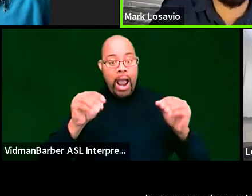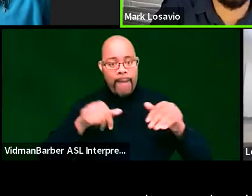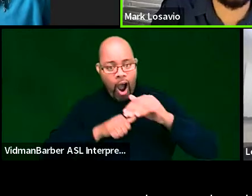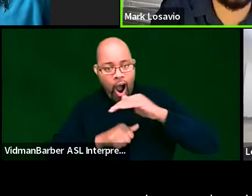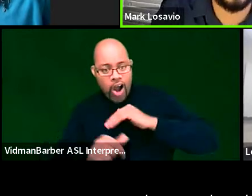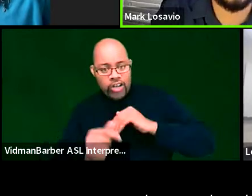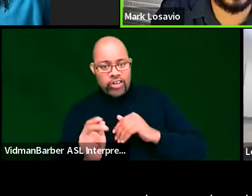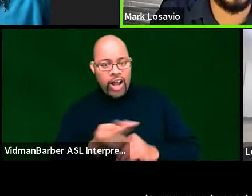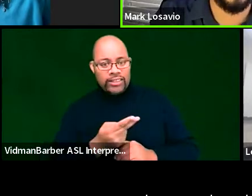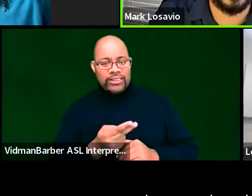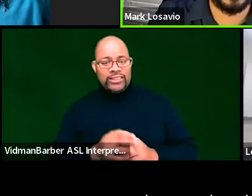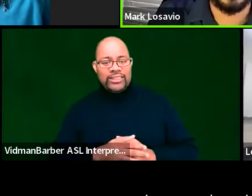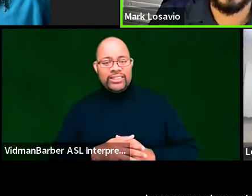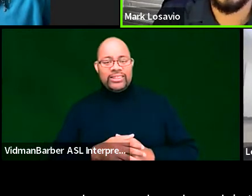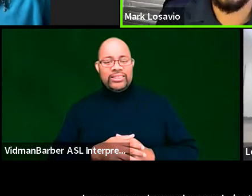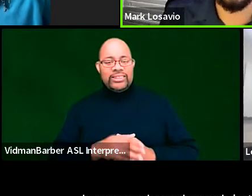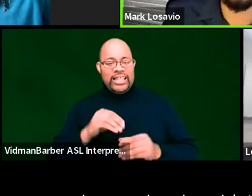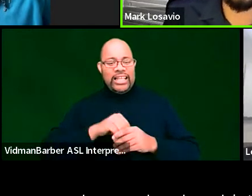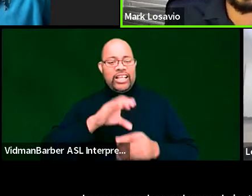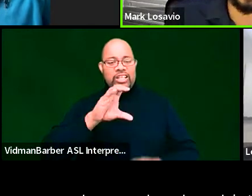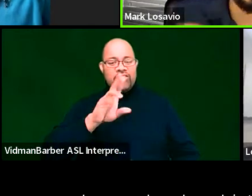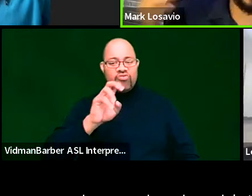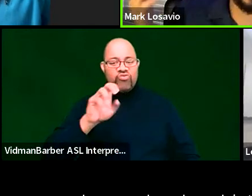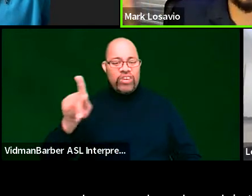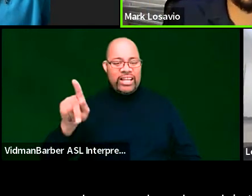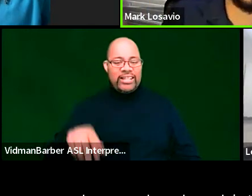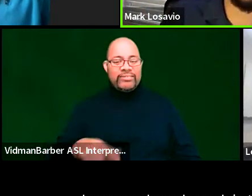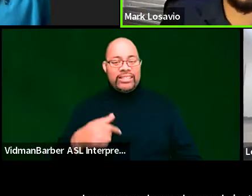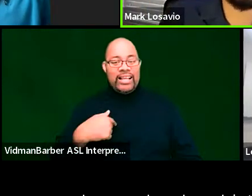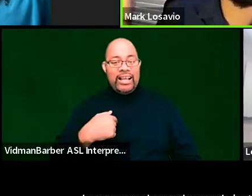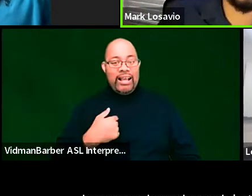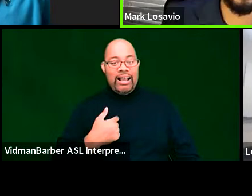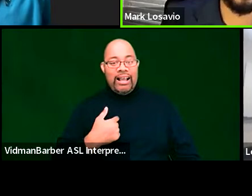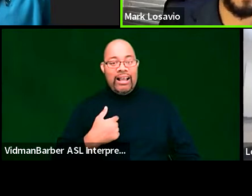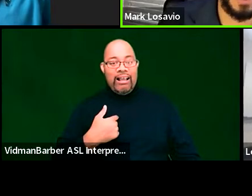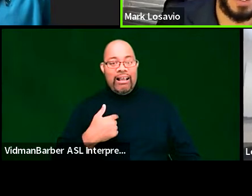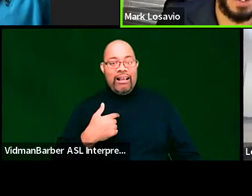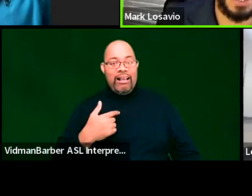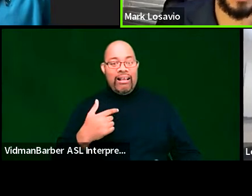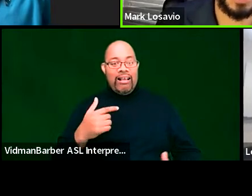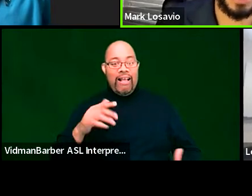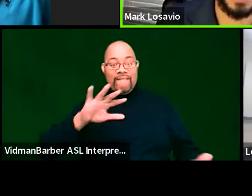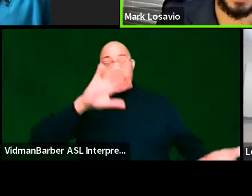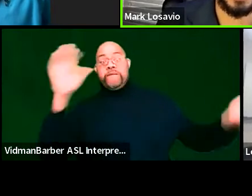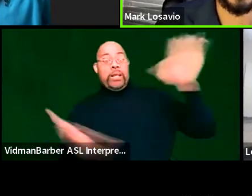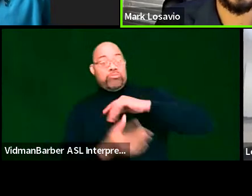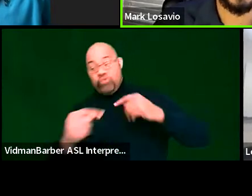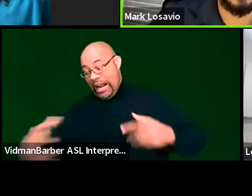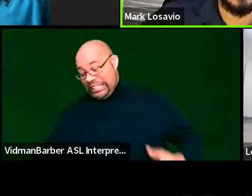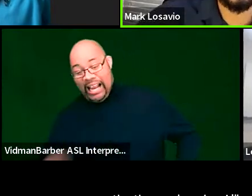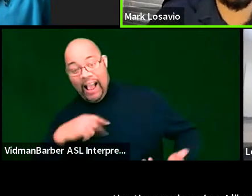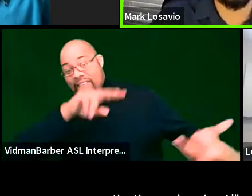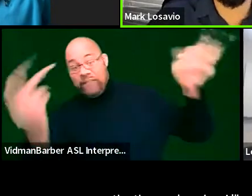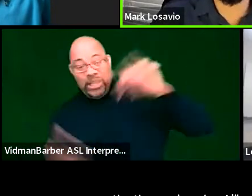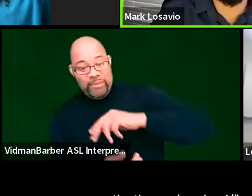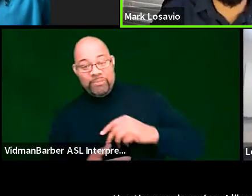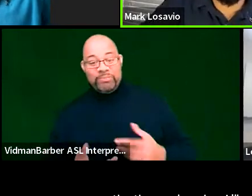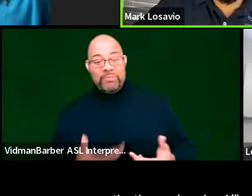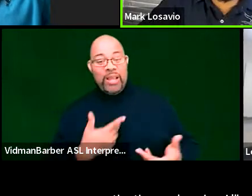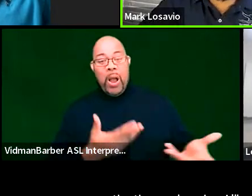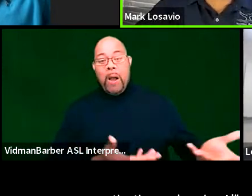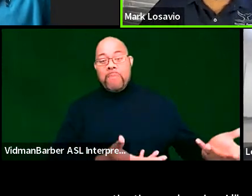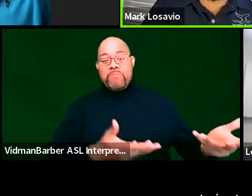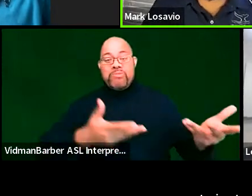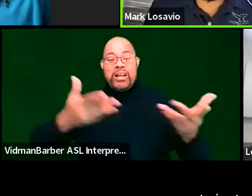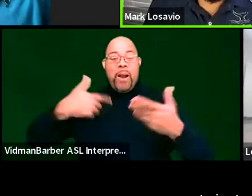us across the creek. And so I like flip over in my kayak trying to get it, bring it all the way